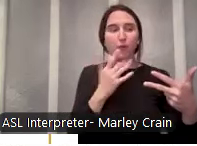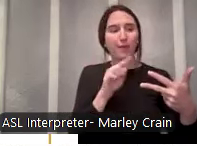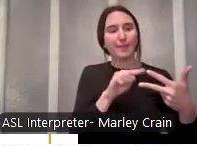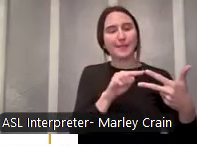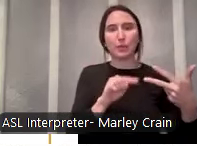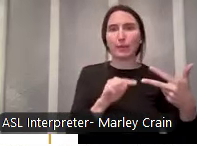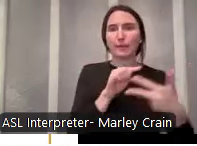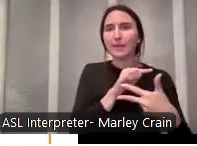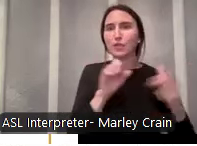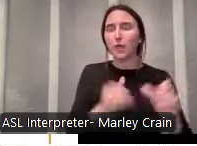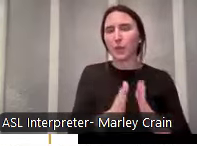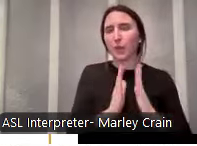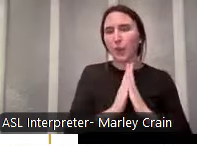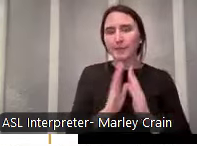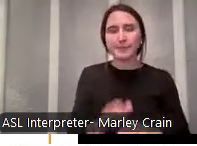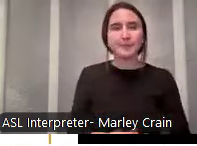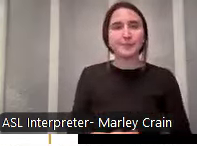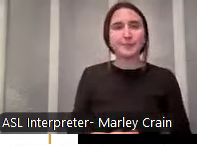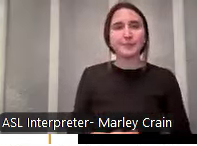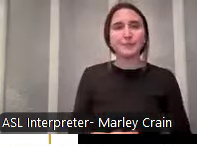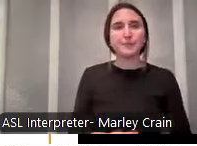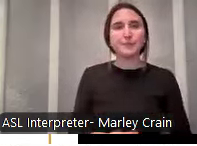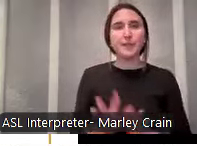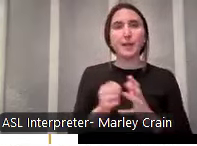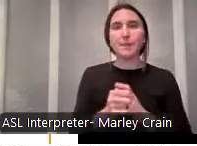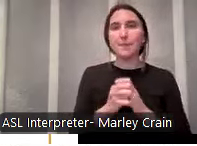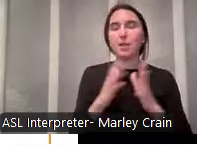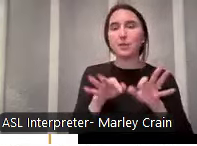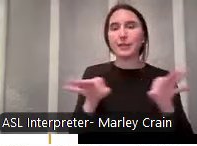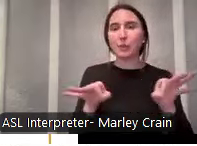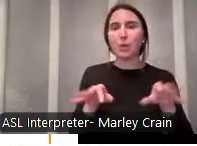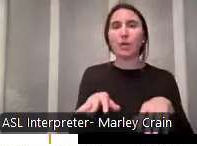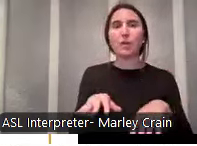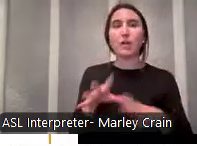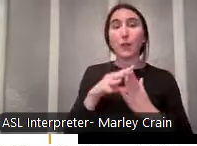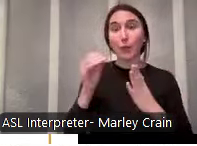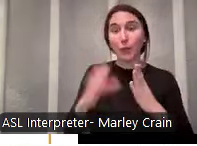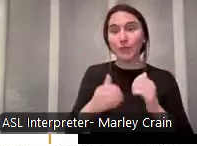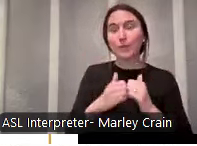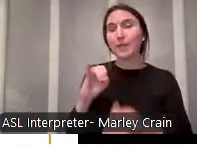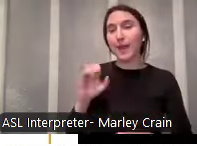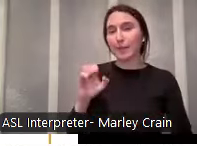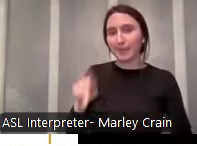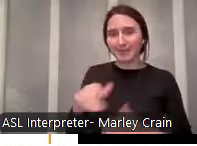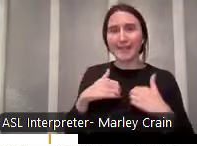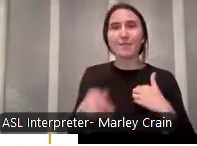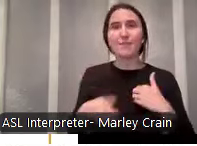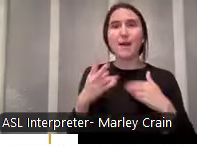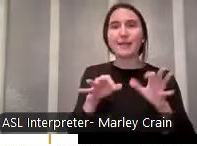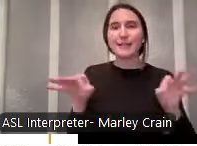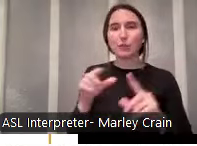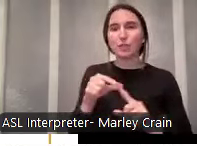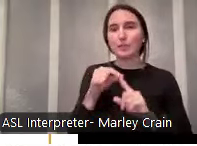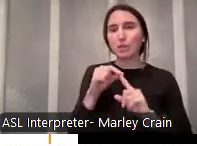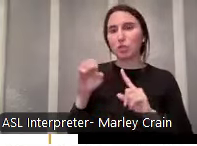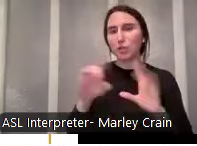Multilingual learners with IEPs, I know I talked about this a bit earlier, but they do have bilingual special education classes. They're